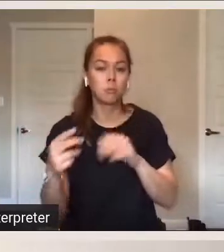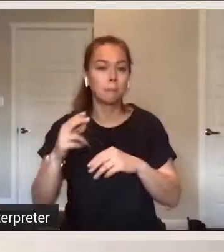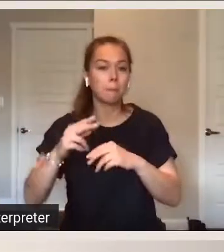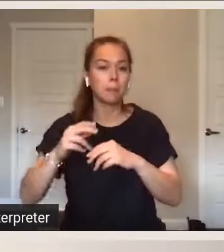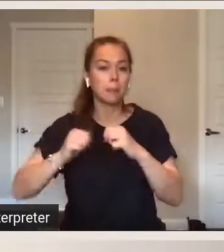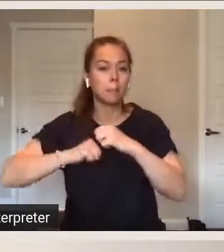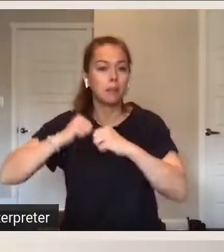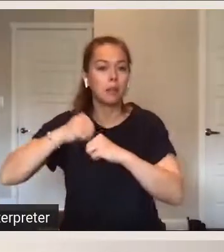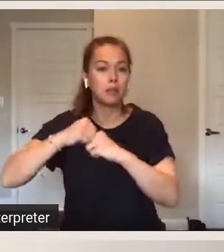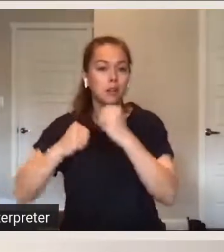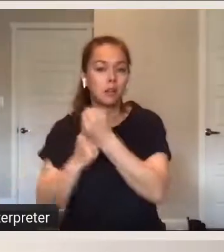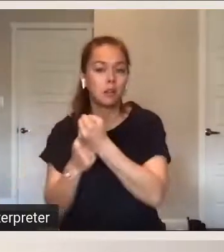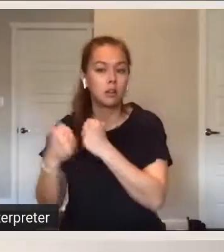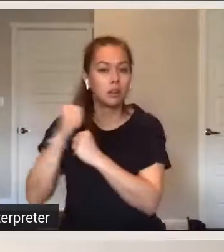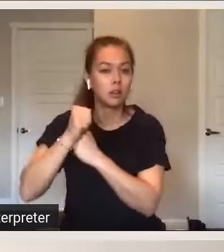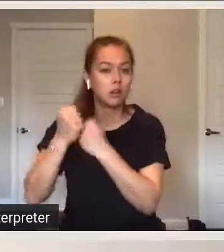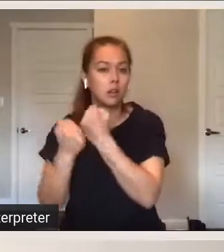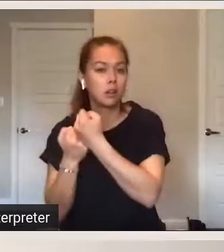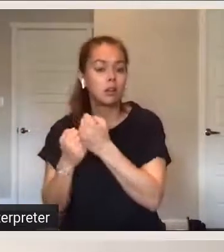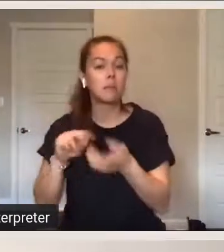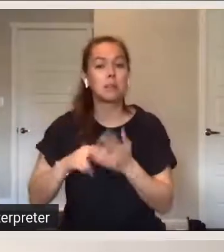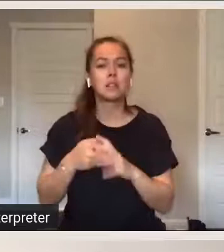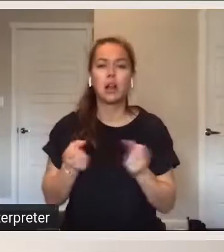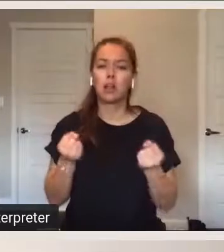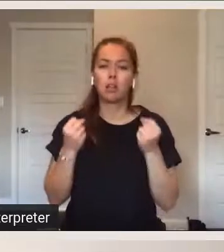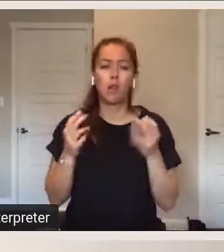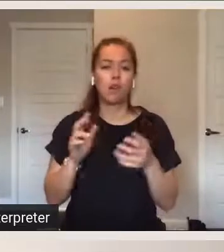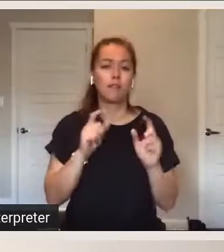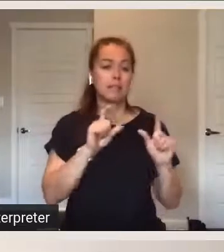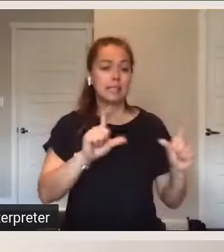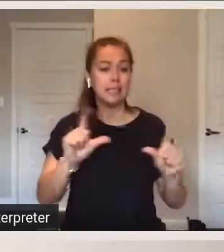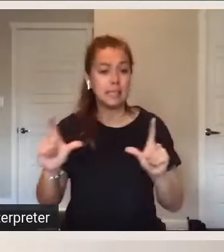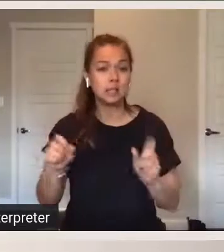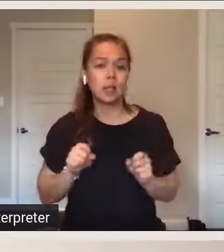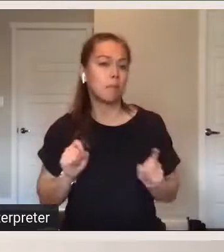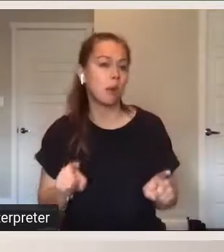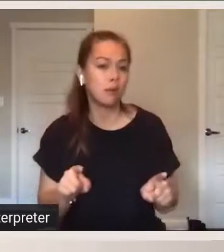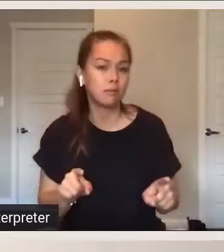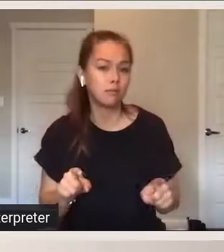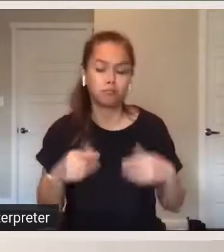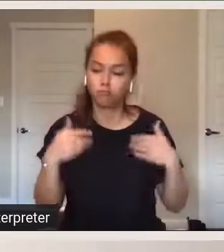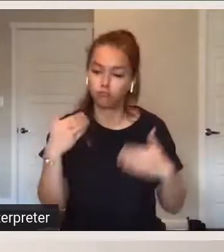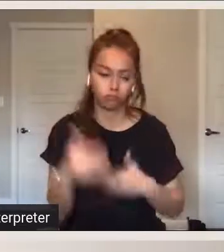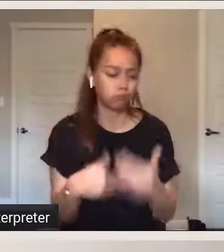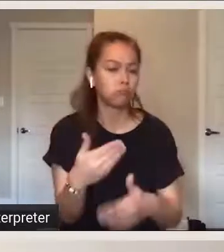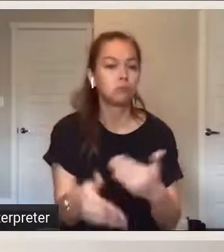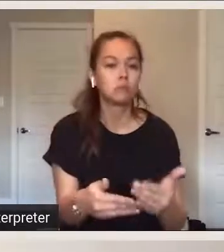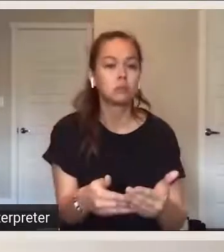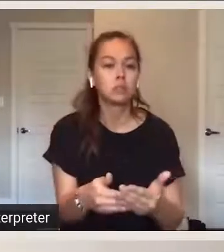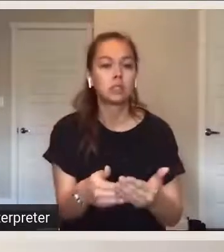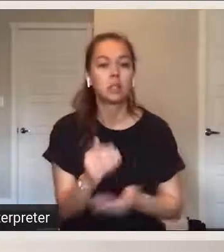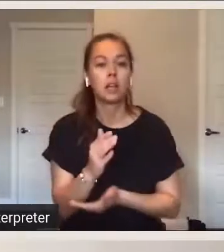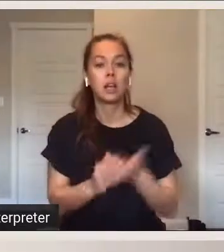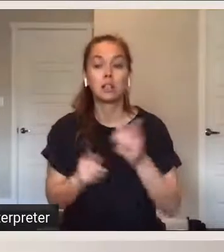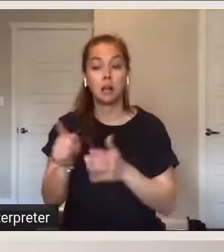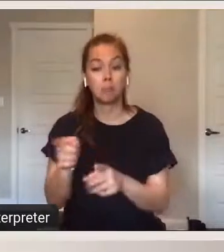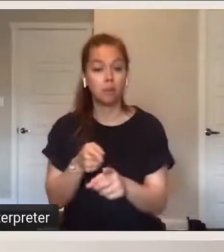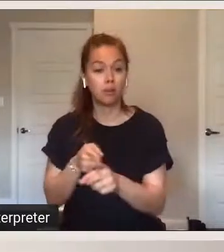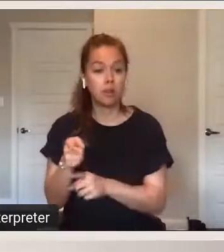So there were a lot of improvised scenes. Even when I, because they're not professional actors, they're non-actors, I like